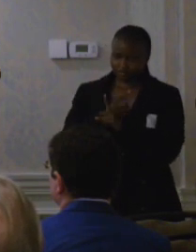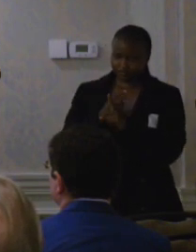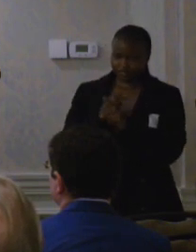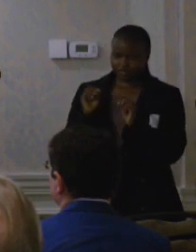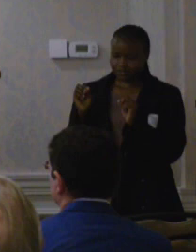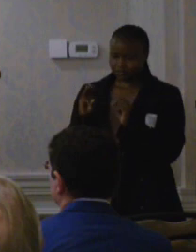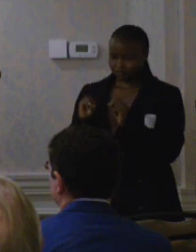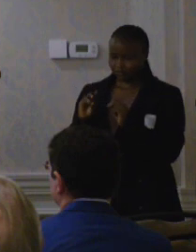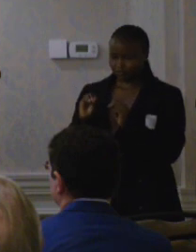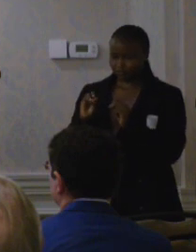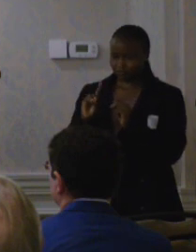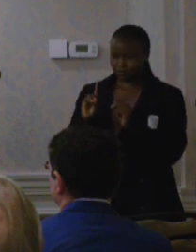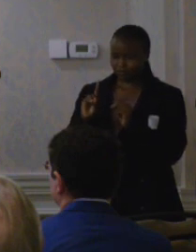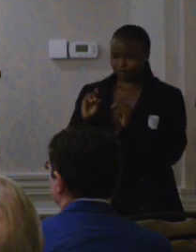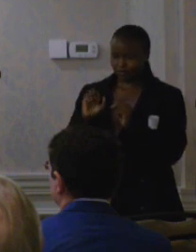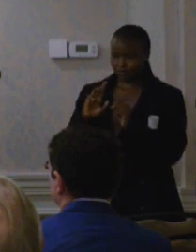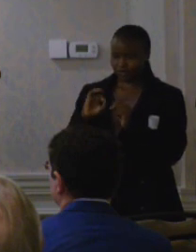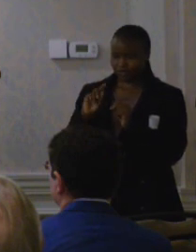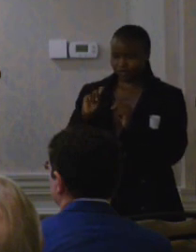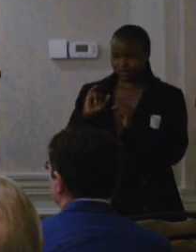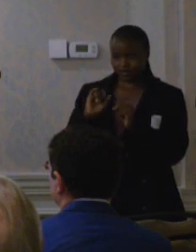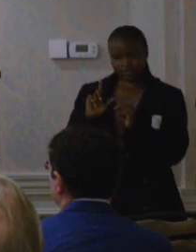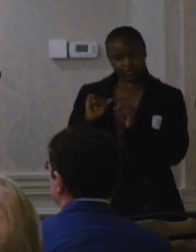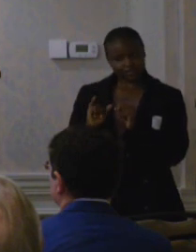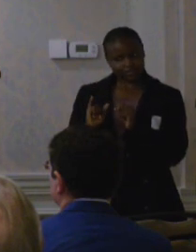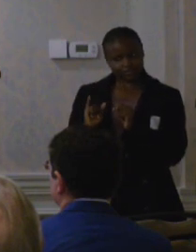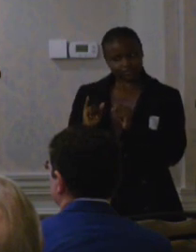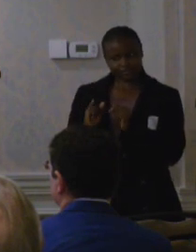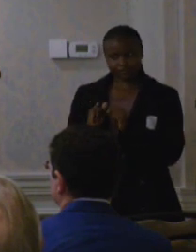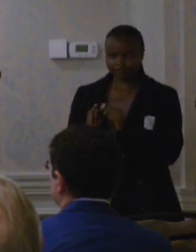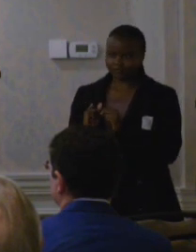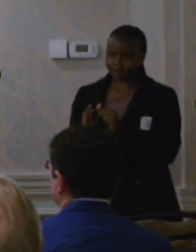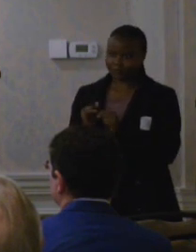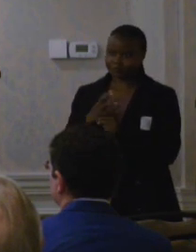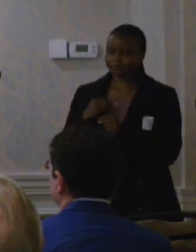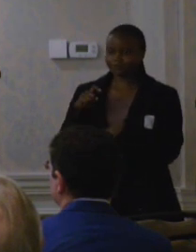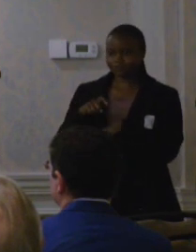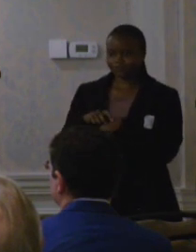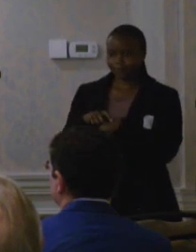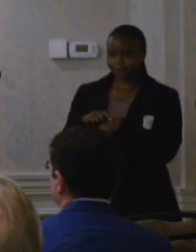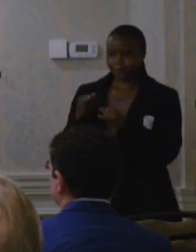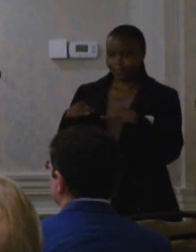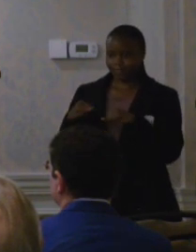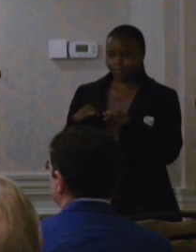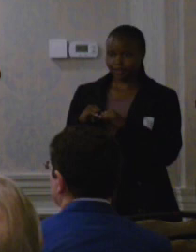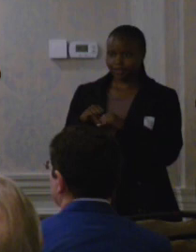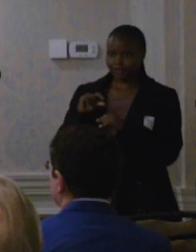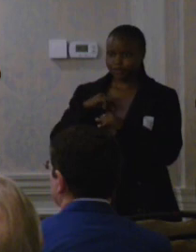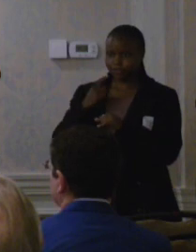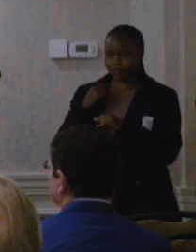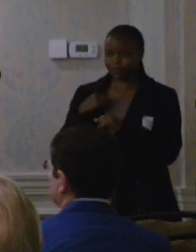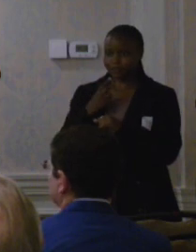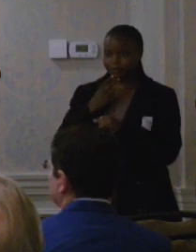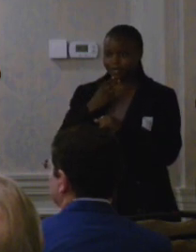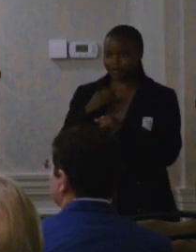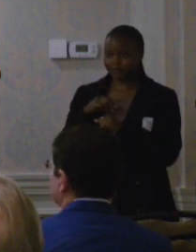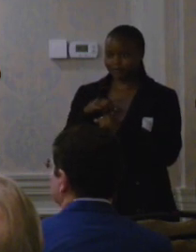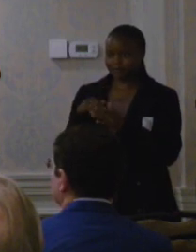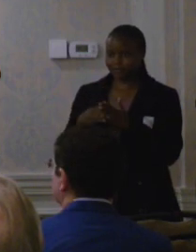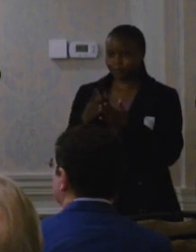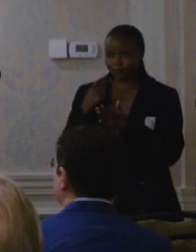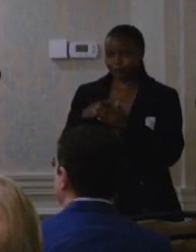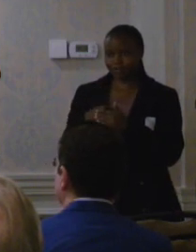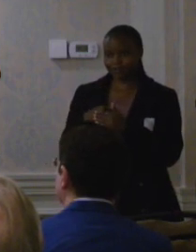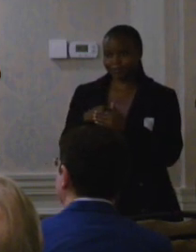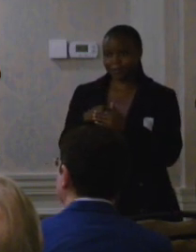needs in the certain context. Yeah, and during we implement the blended CPD trajectory, and